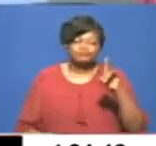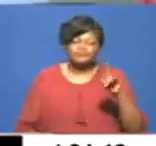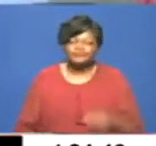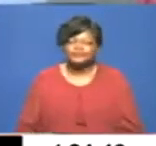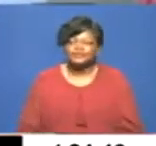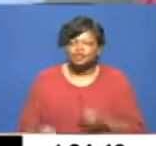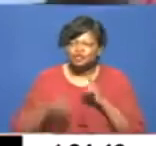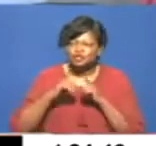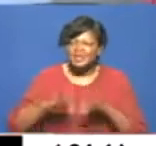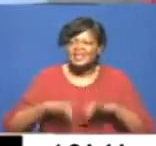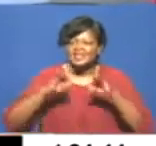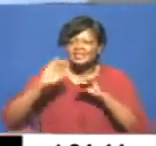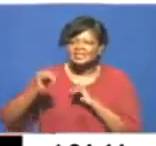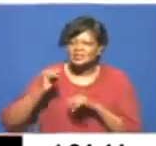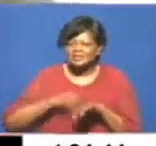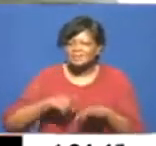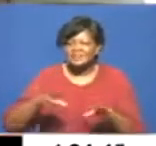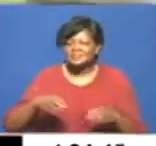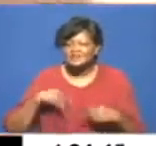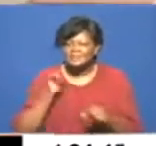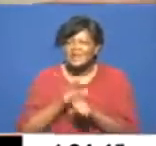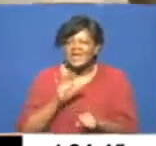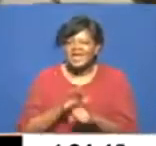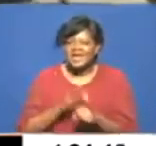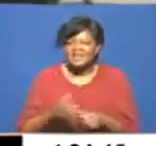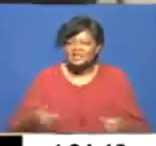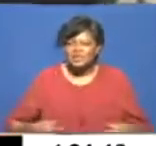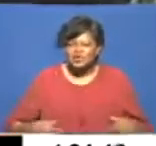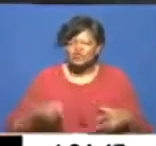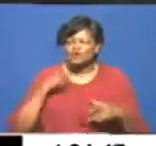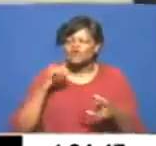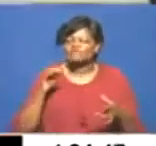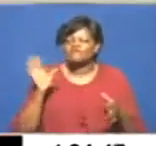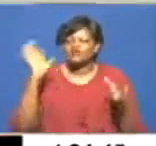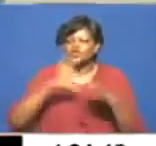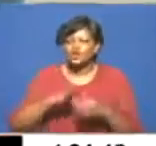Kitengela town when he received dozens of youth defectors who have decamped to ODM.